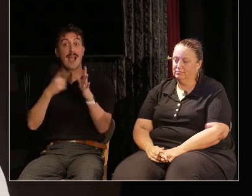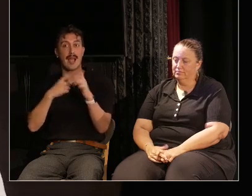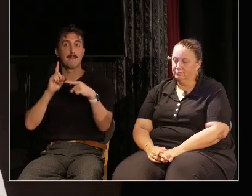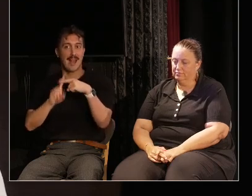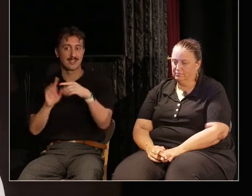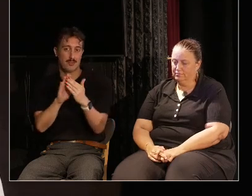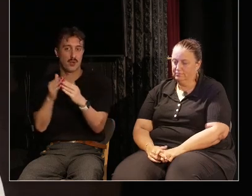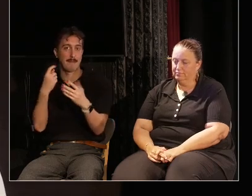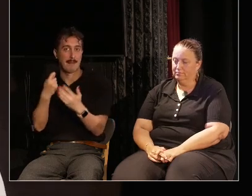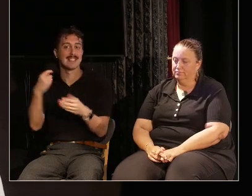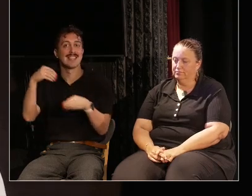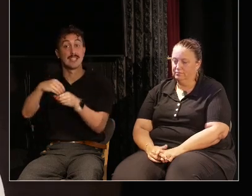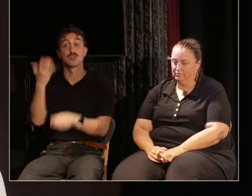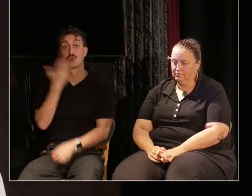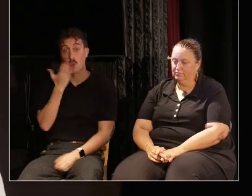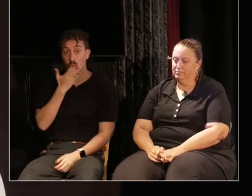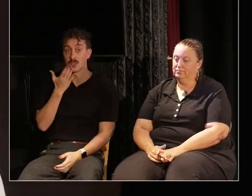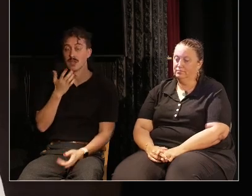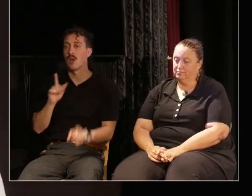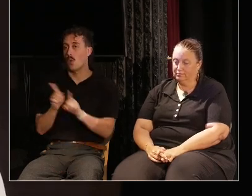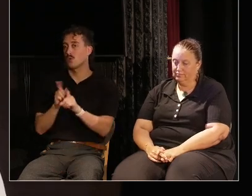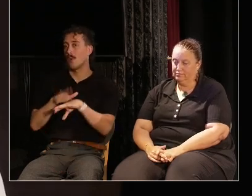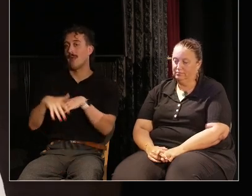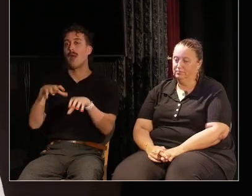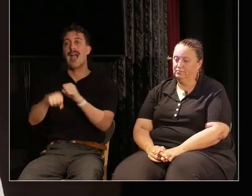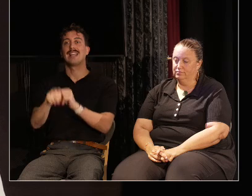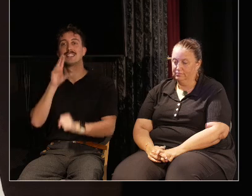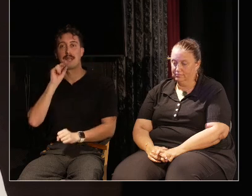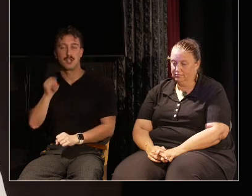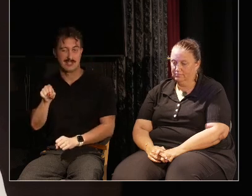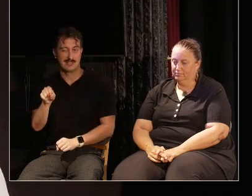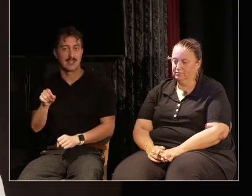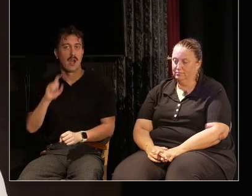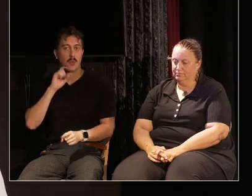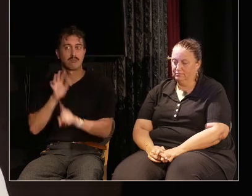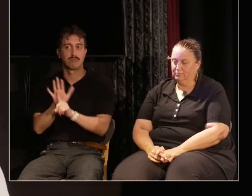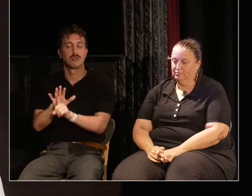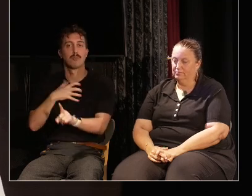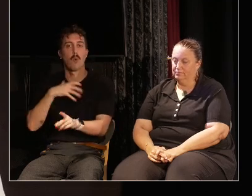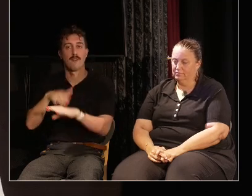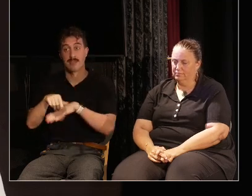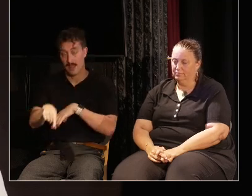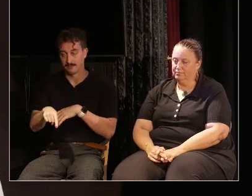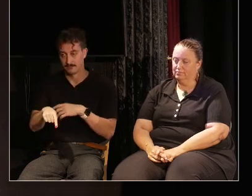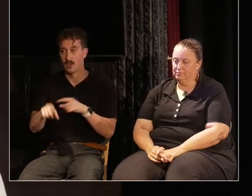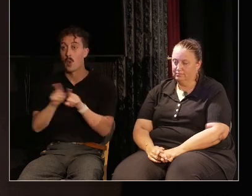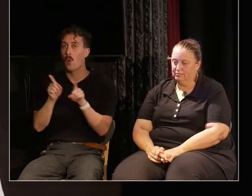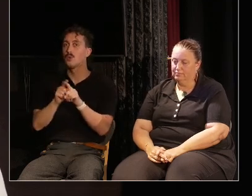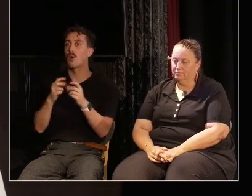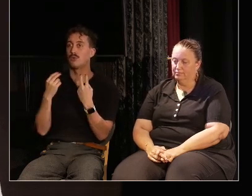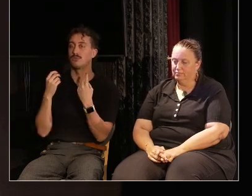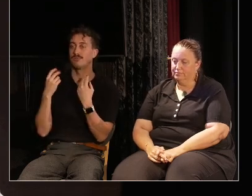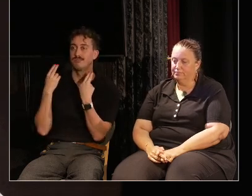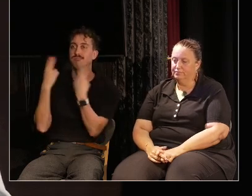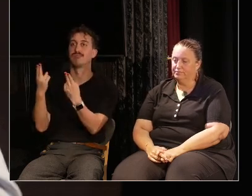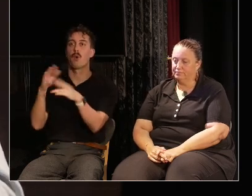the hate speech is really, really important to me, is one I will pursue. And then just more that standing up against the culture wars and standing up as an